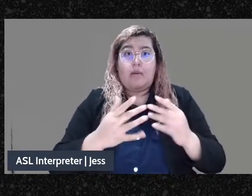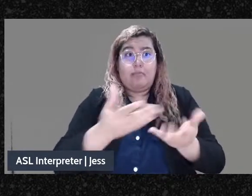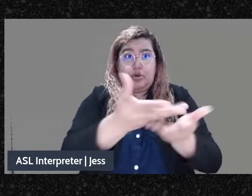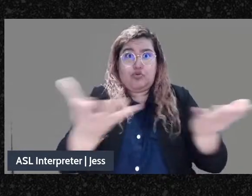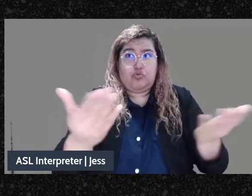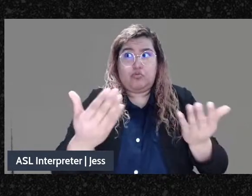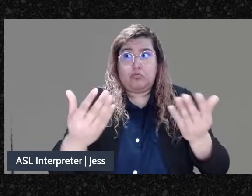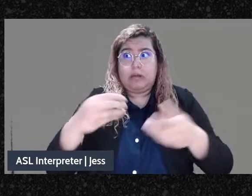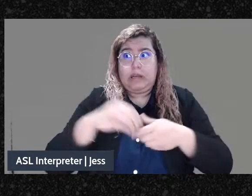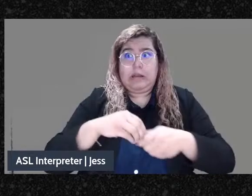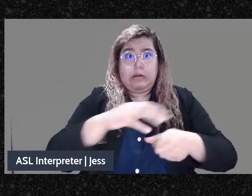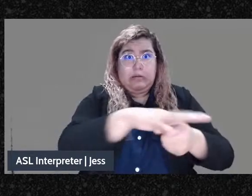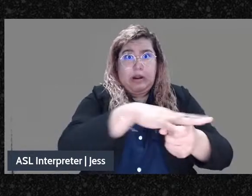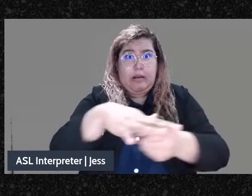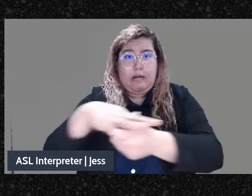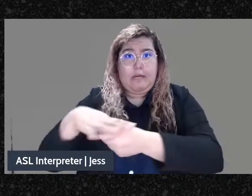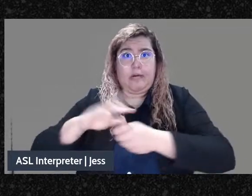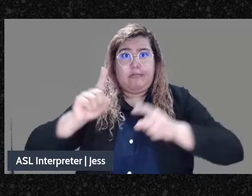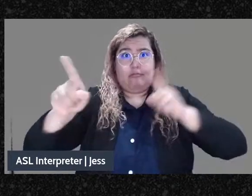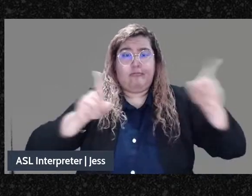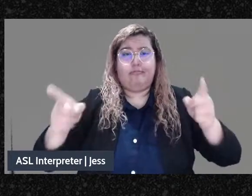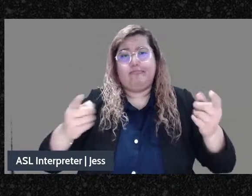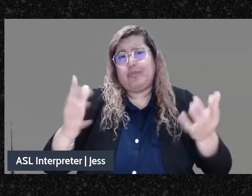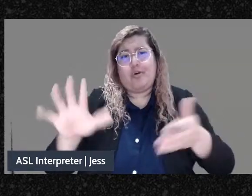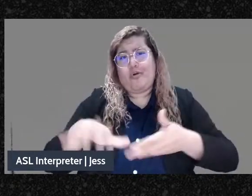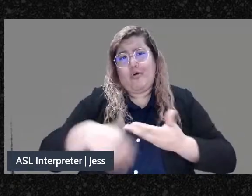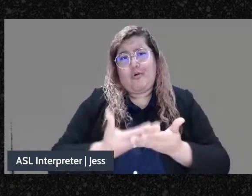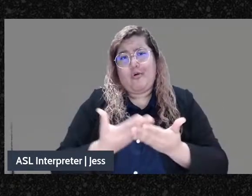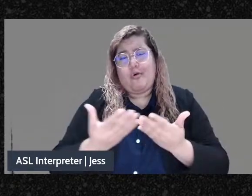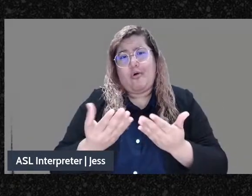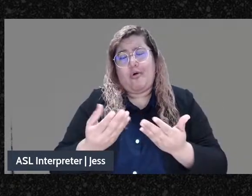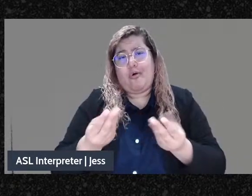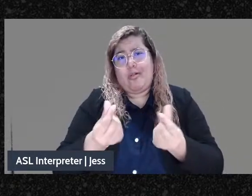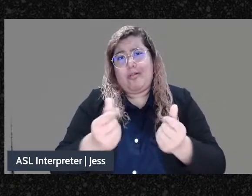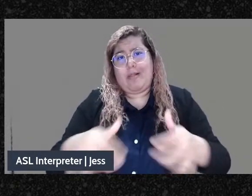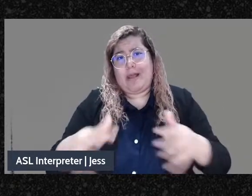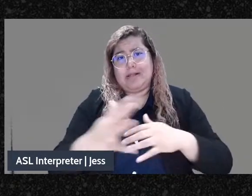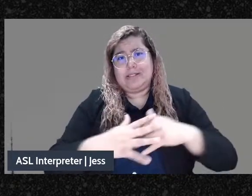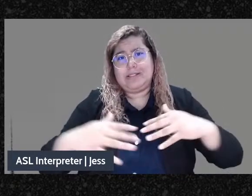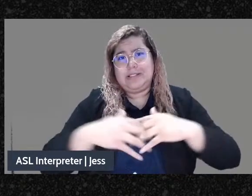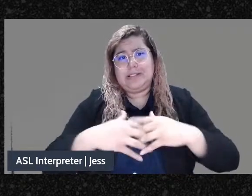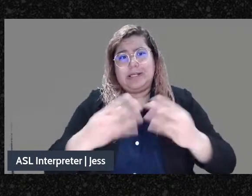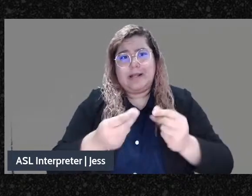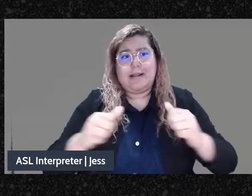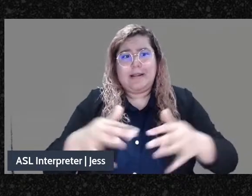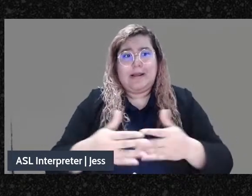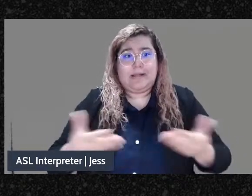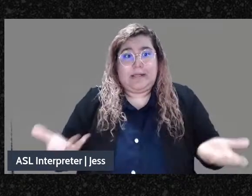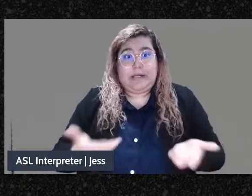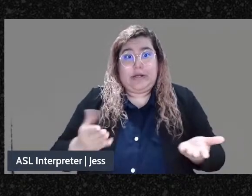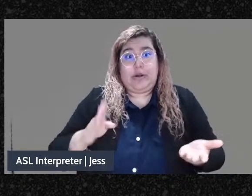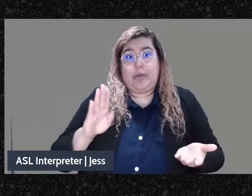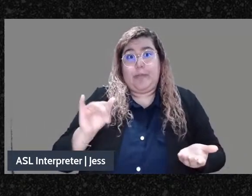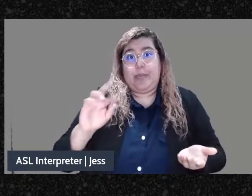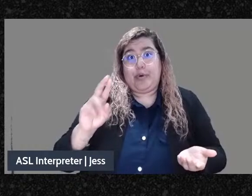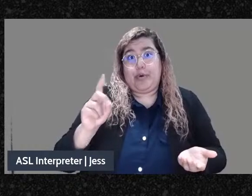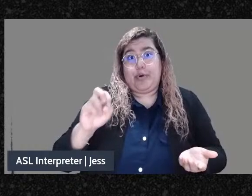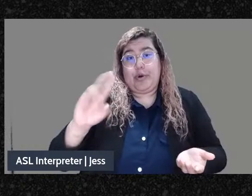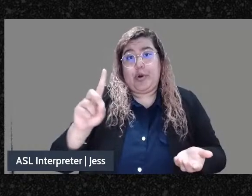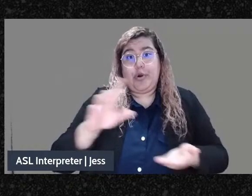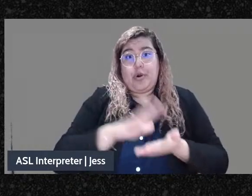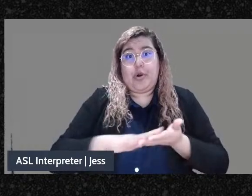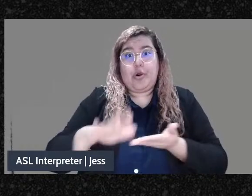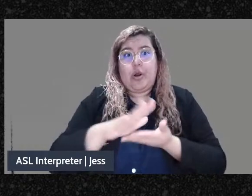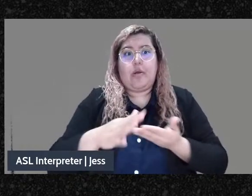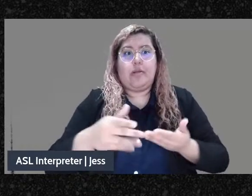and we recognize that all land is Indigenous land. Barnard College is located on the traditional ancestral territories of the